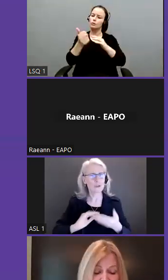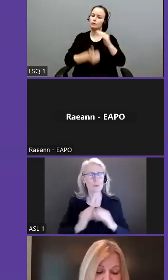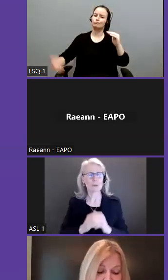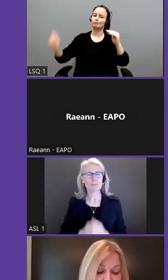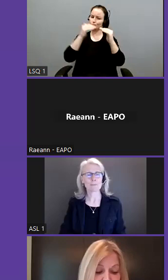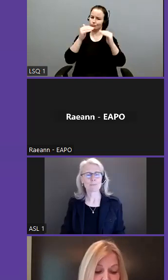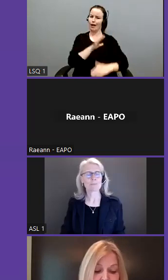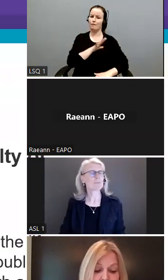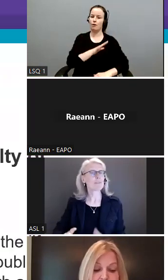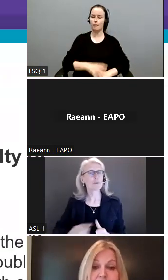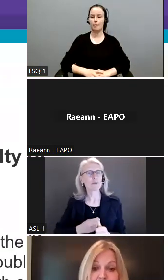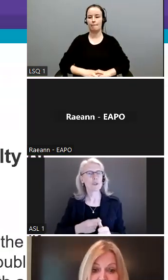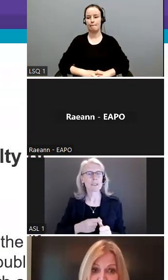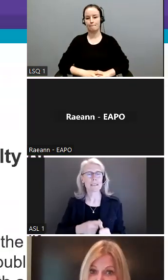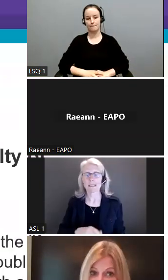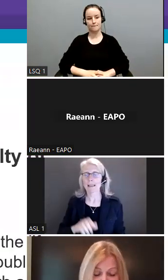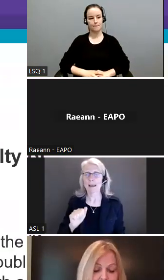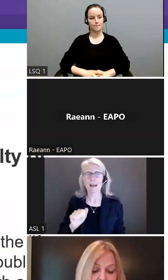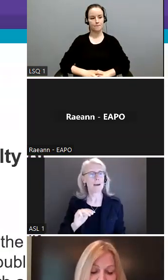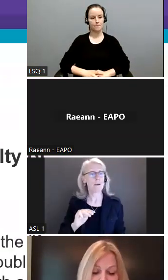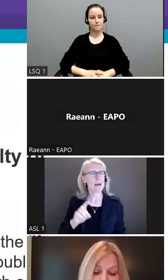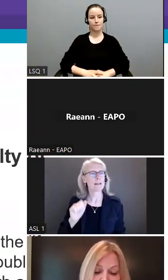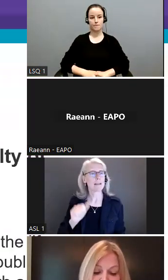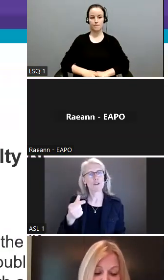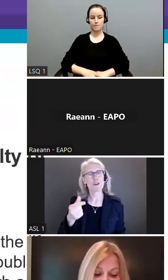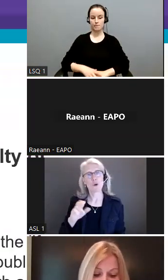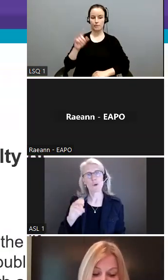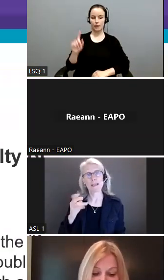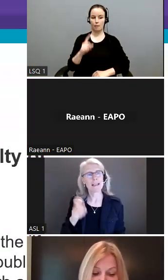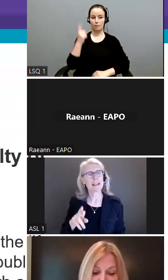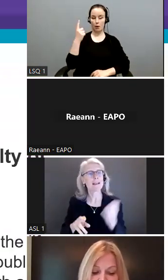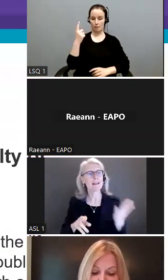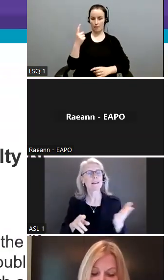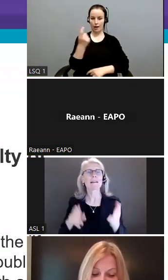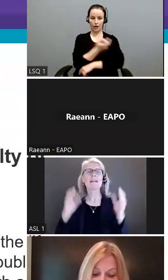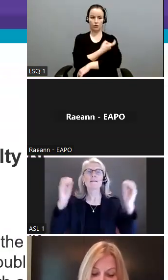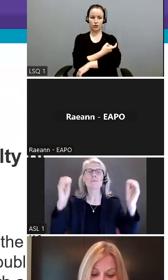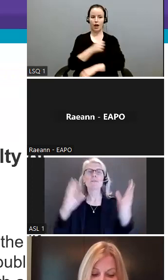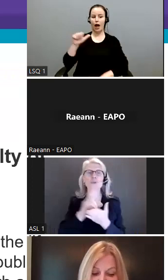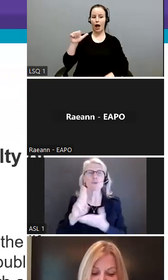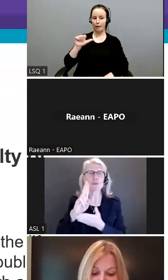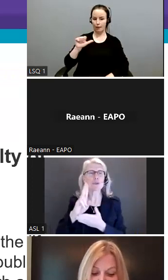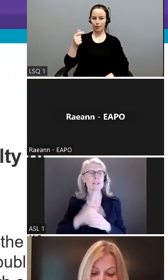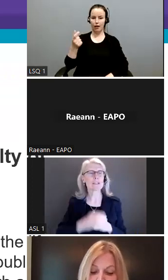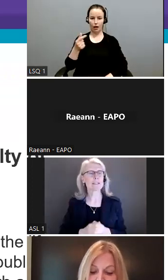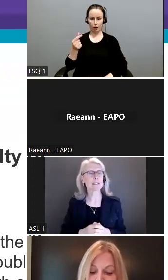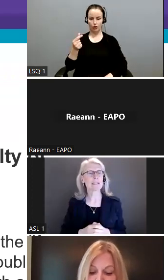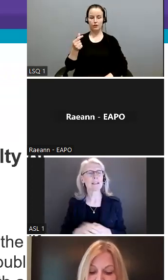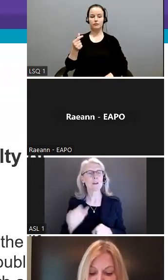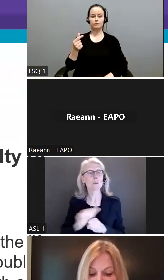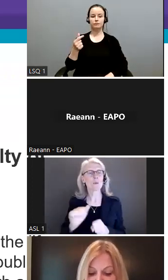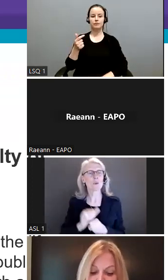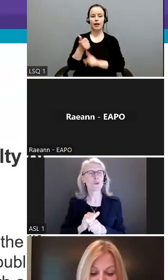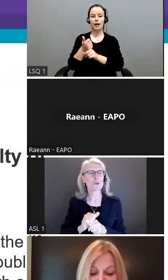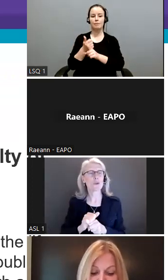first speaker, Dr. Amanda Grenier. Professor Grenier works at the Norman and